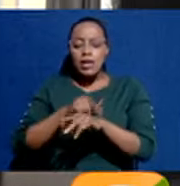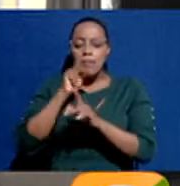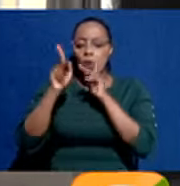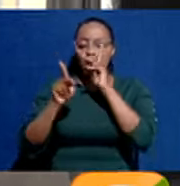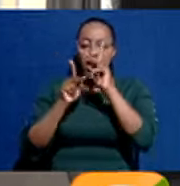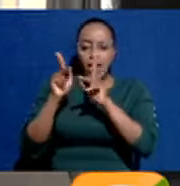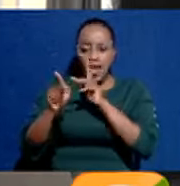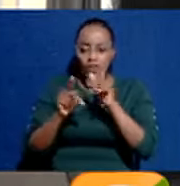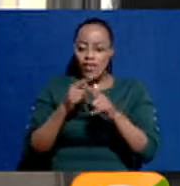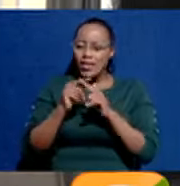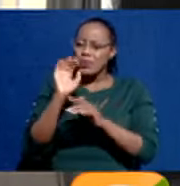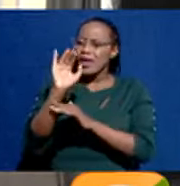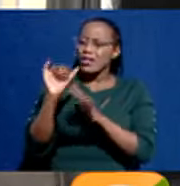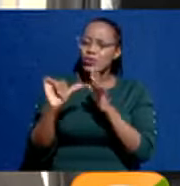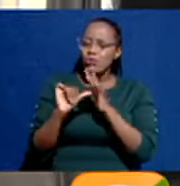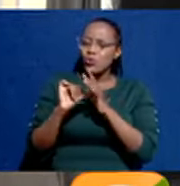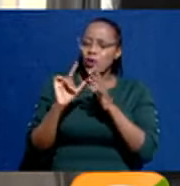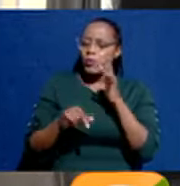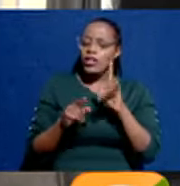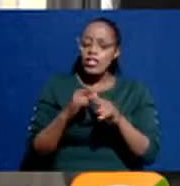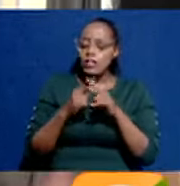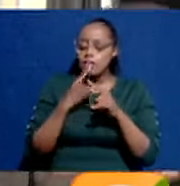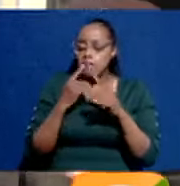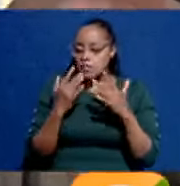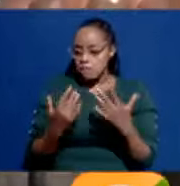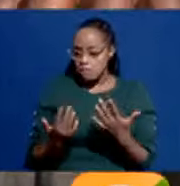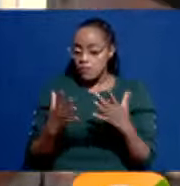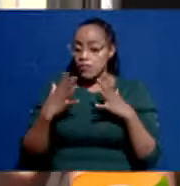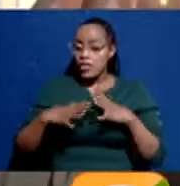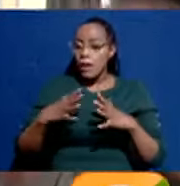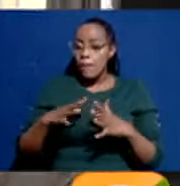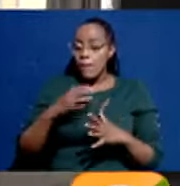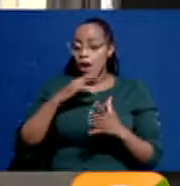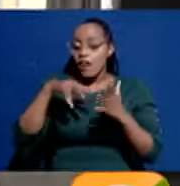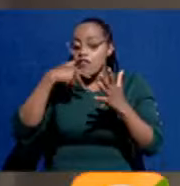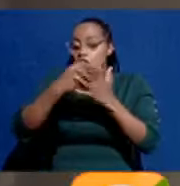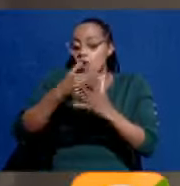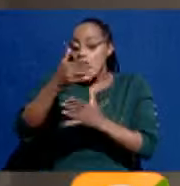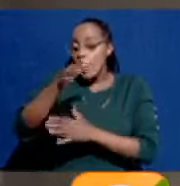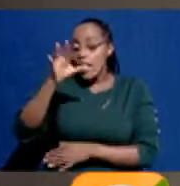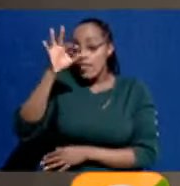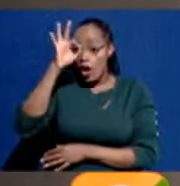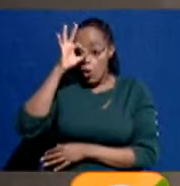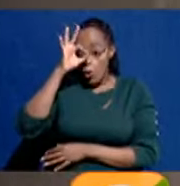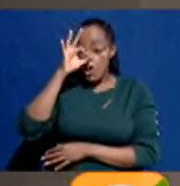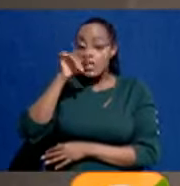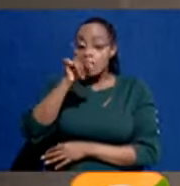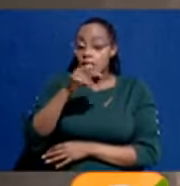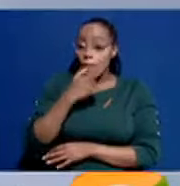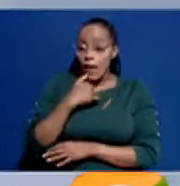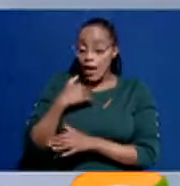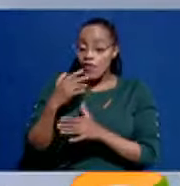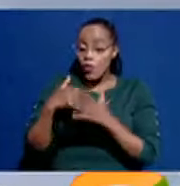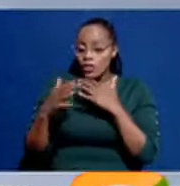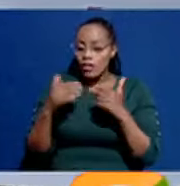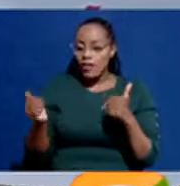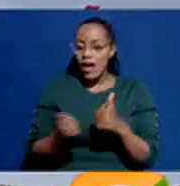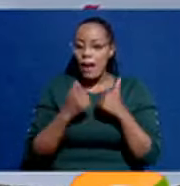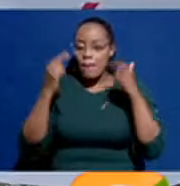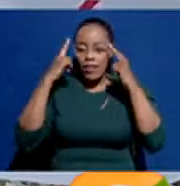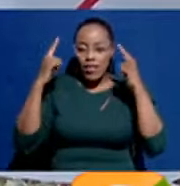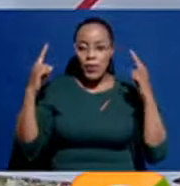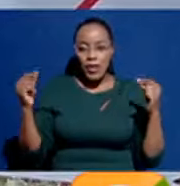kelele. Tukauliza ni nini? Wakatuambia watu wameshaanguka kwa shimo. Despite the tragedy, the